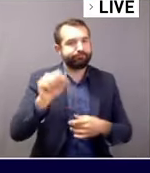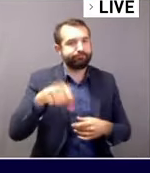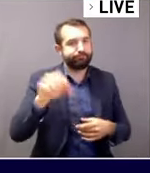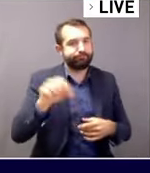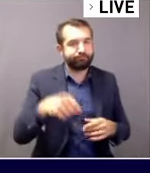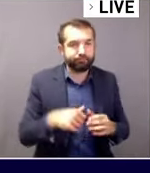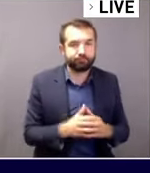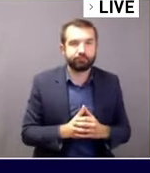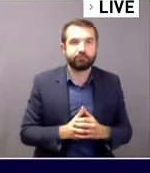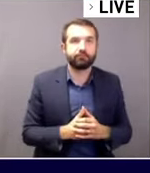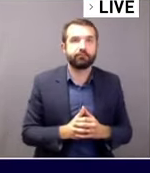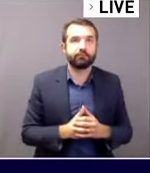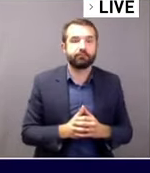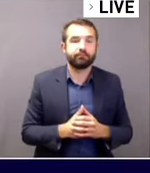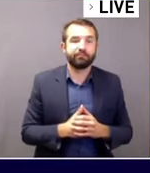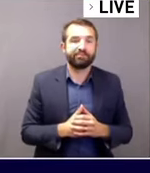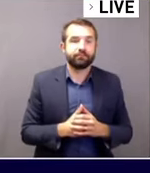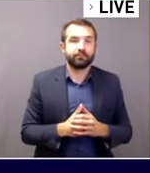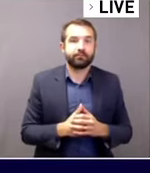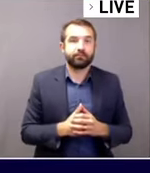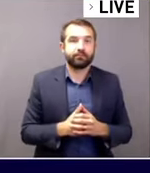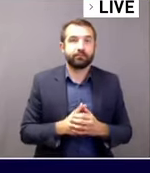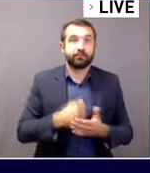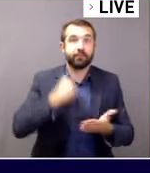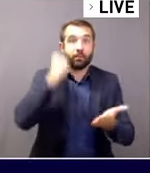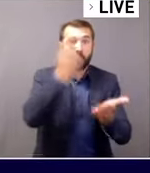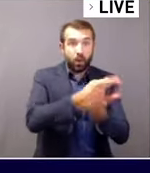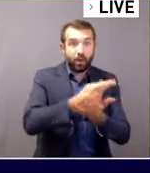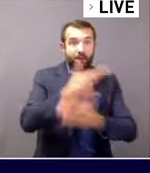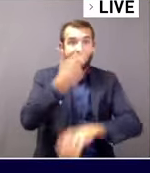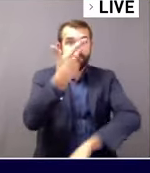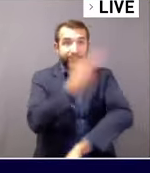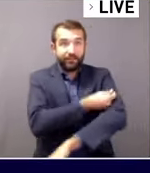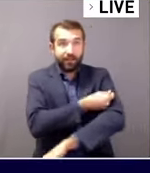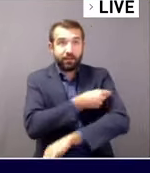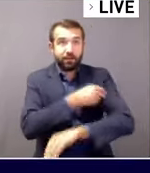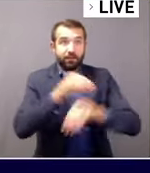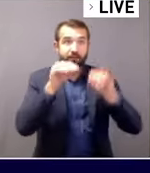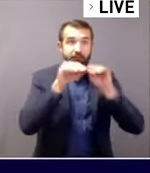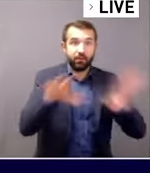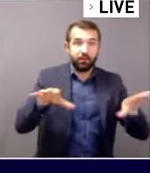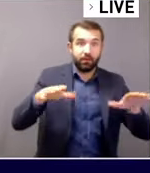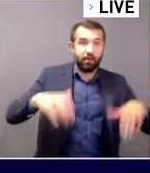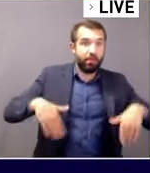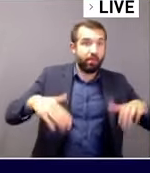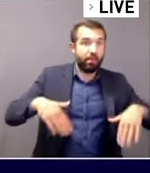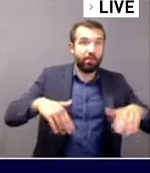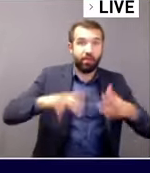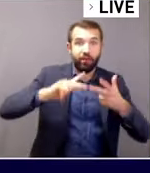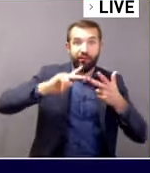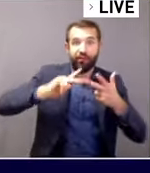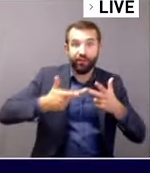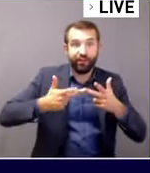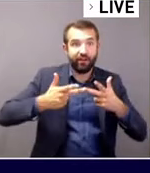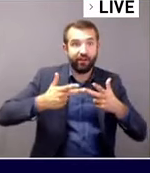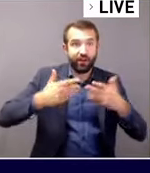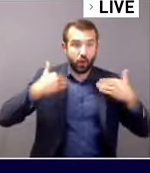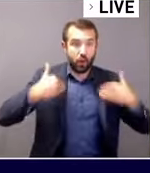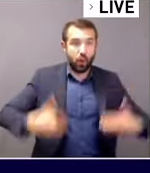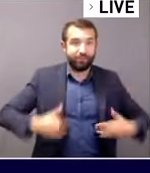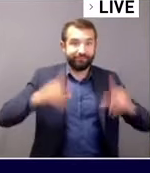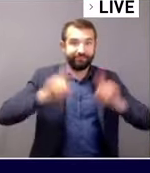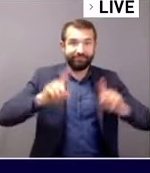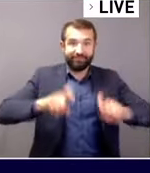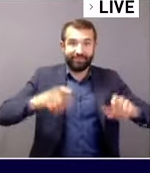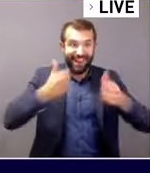of approving and releasing a vaccine before full completion of the phase three trials. There are, of course, the attendant